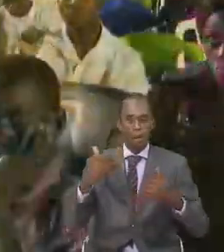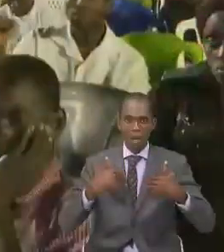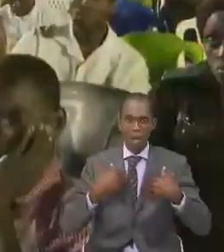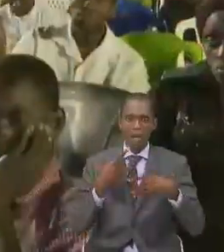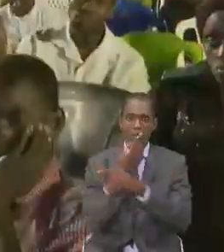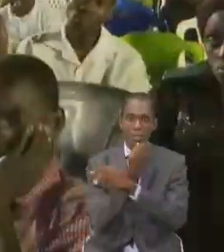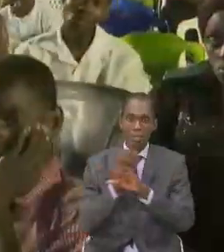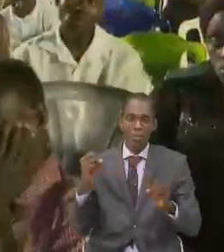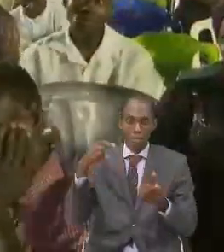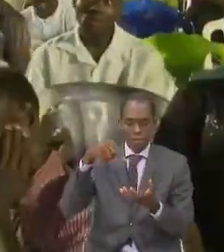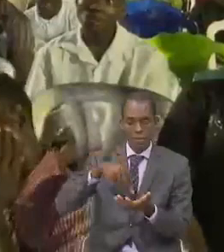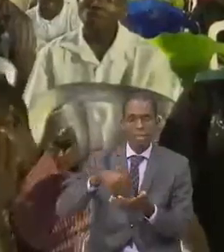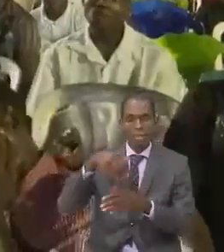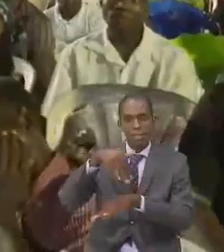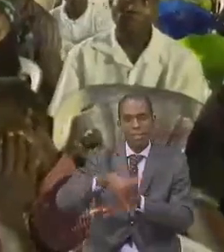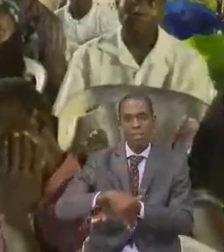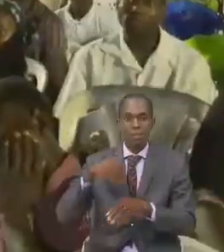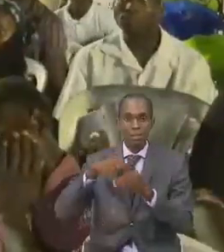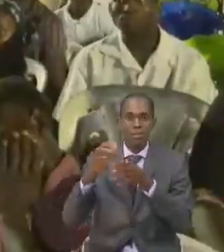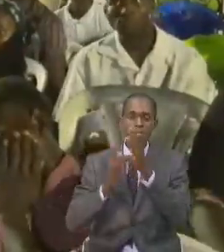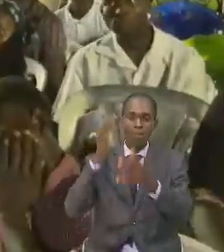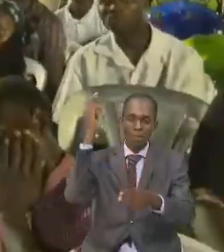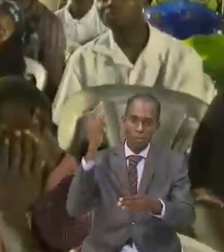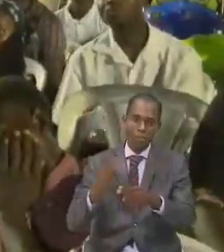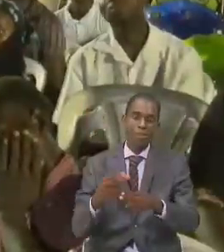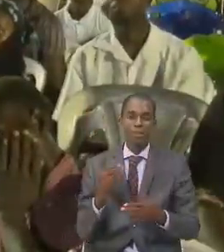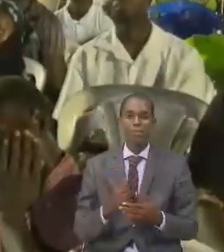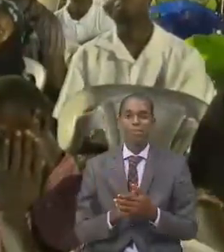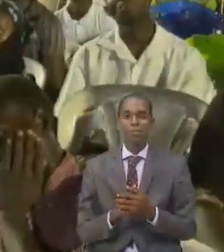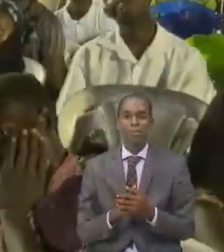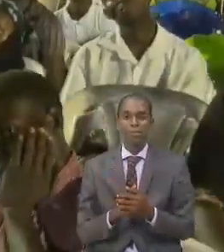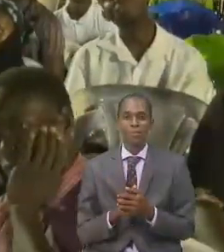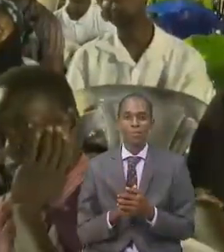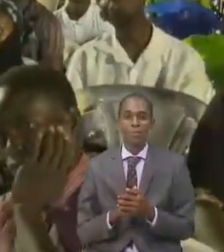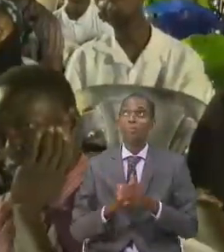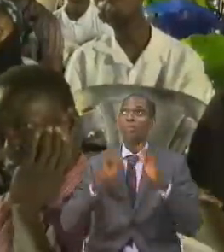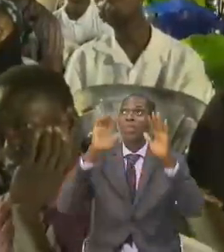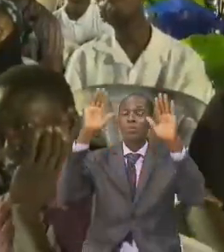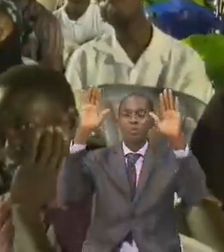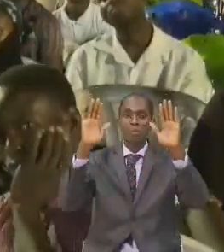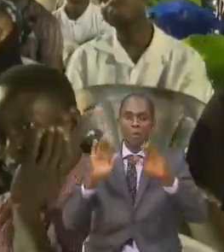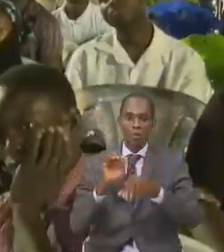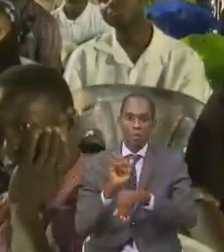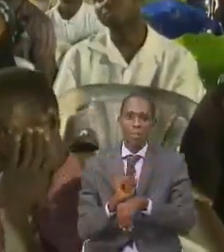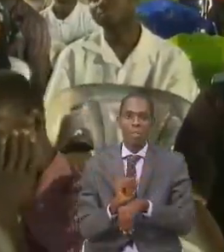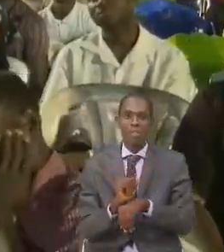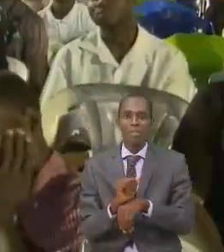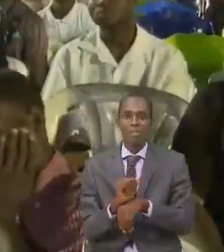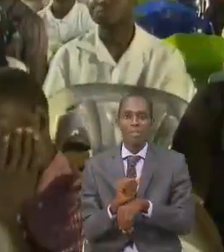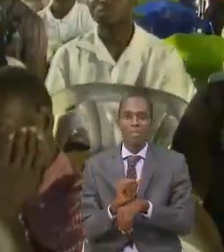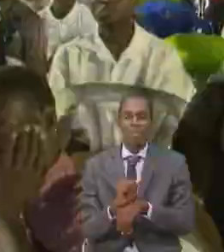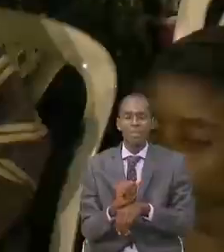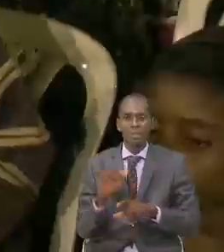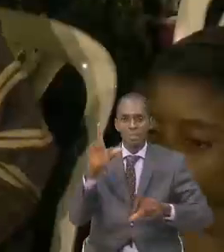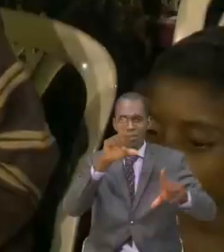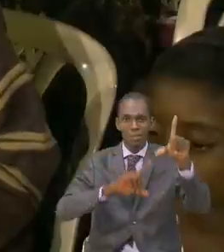have healing. It brings deliverance, you'll have deliverance tonight in Jesus'